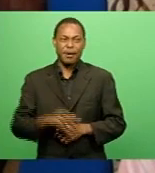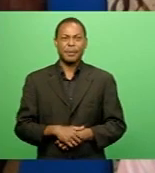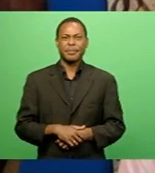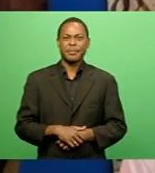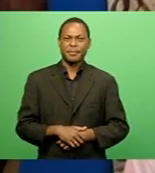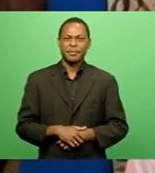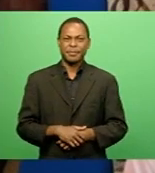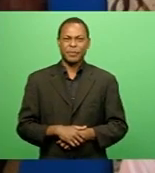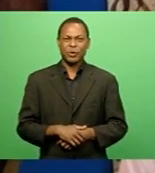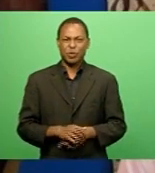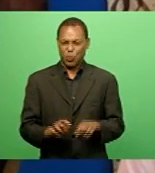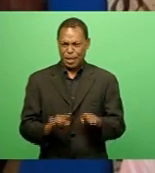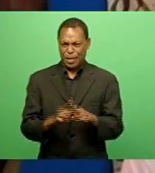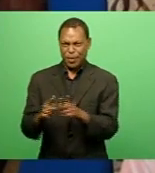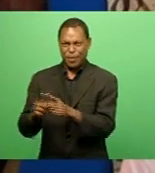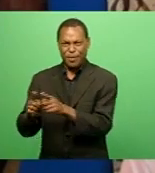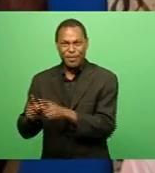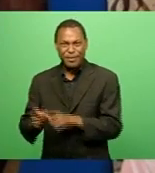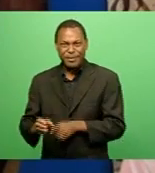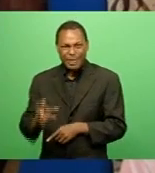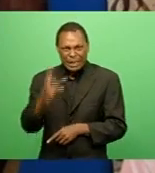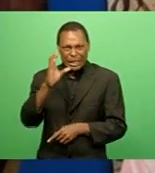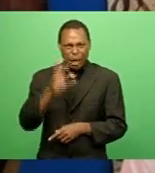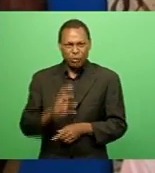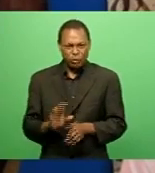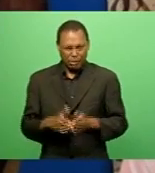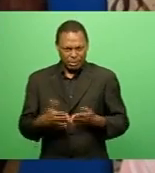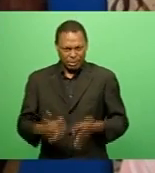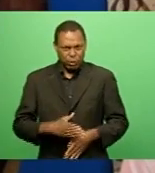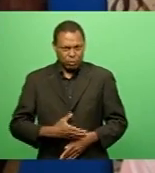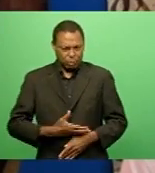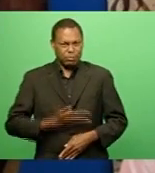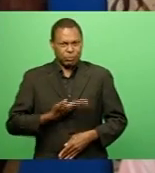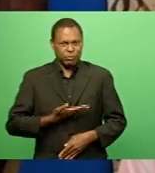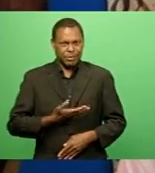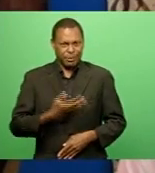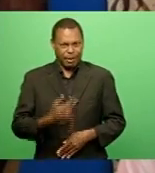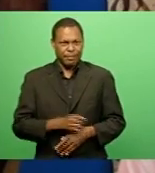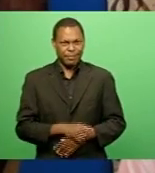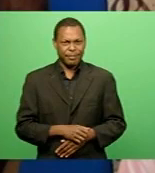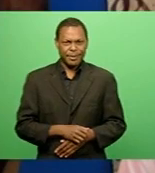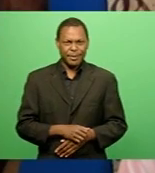that are interested in the chips, but that gets to be